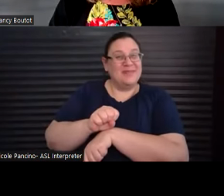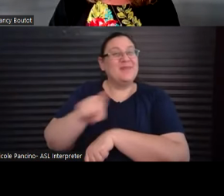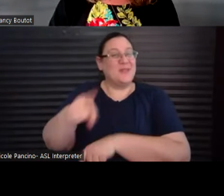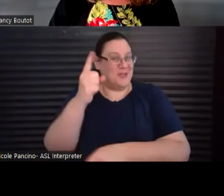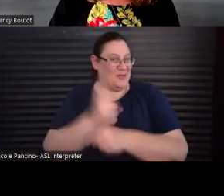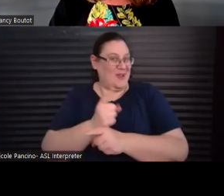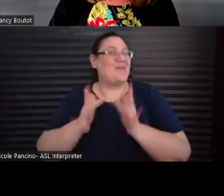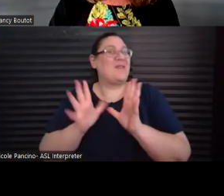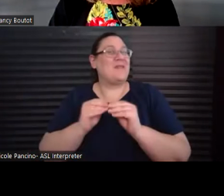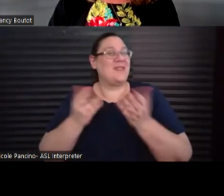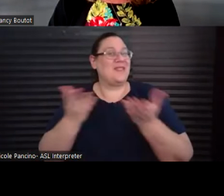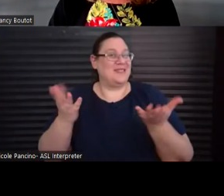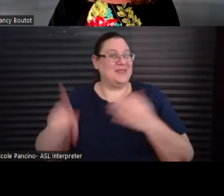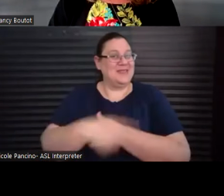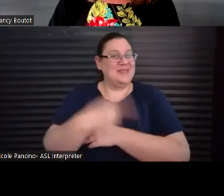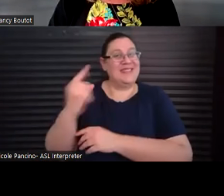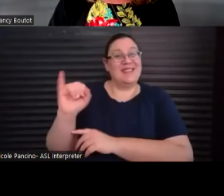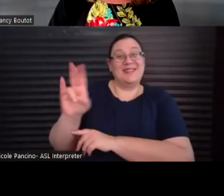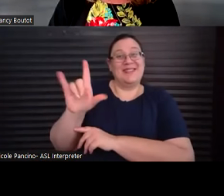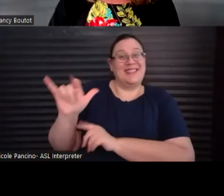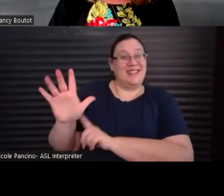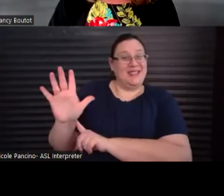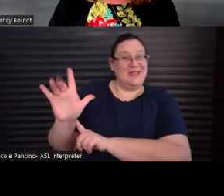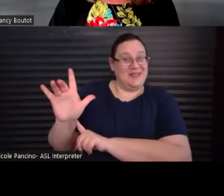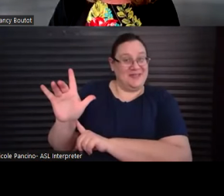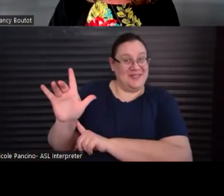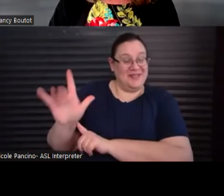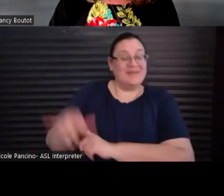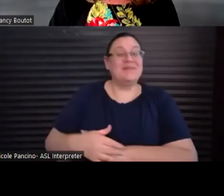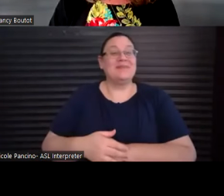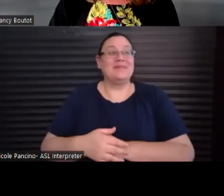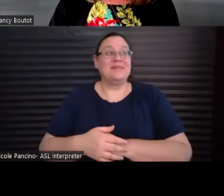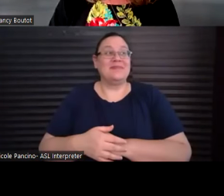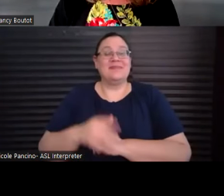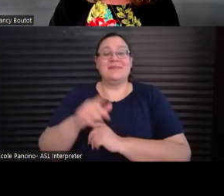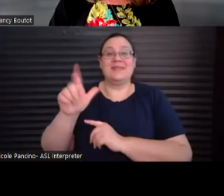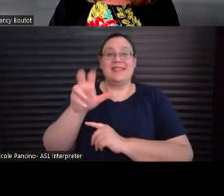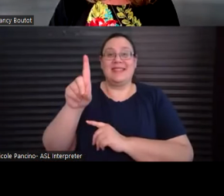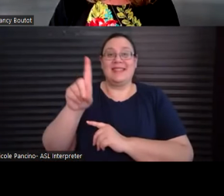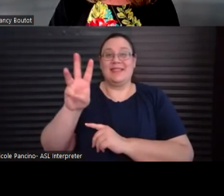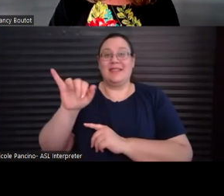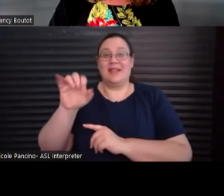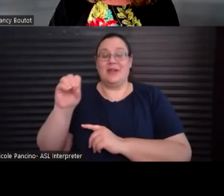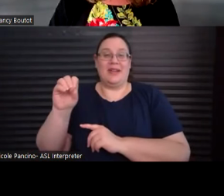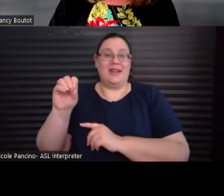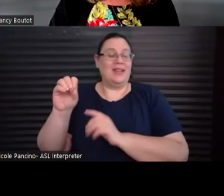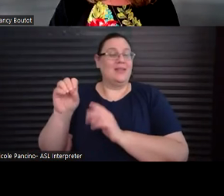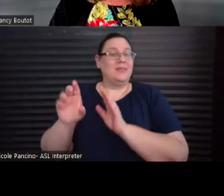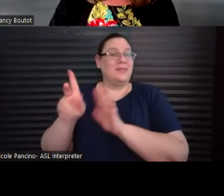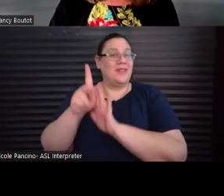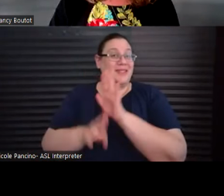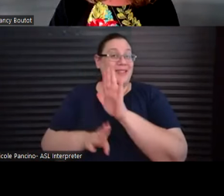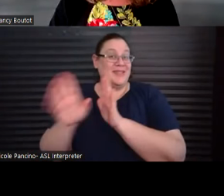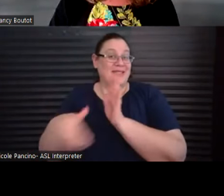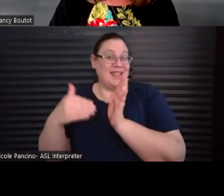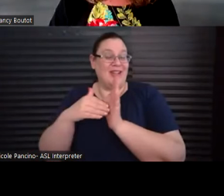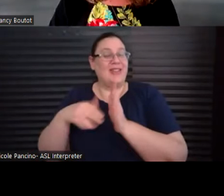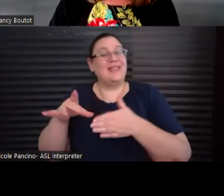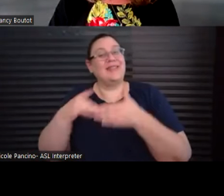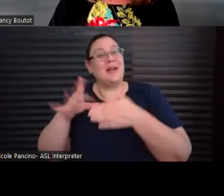today, July 25th. The LEAD WIOA Policy Development Center is led by National